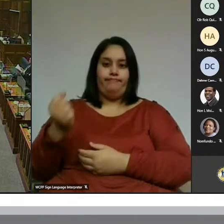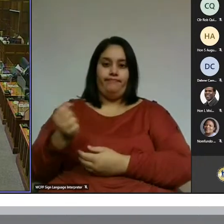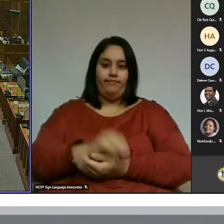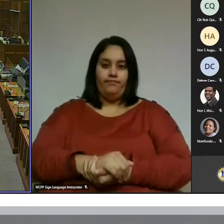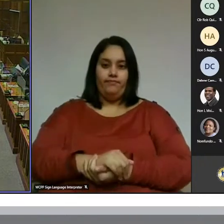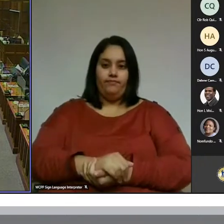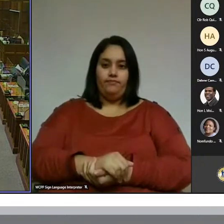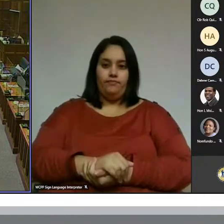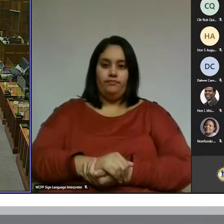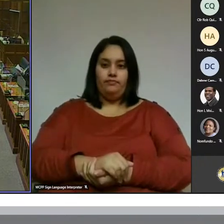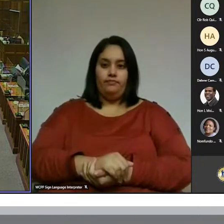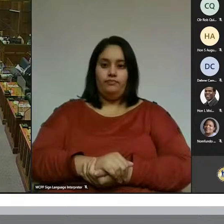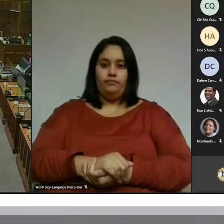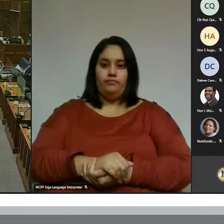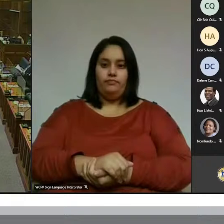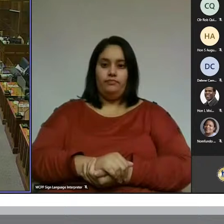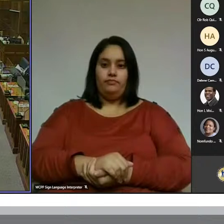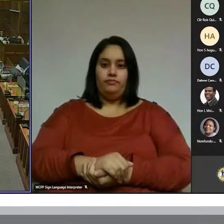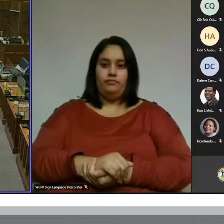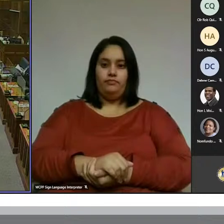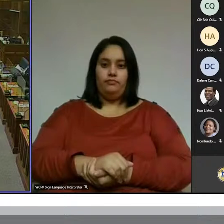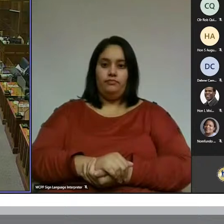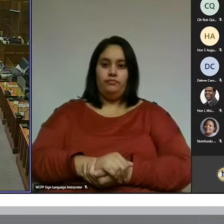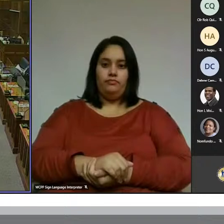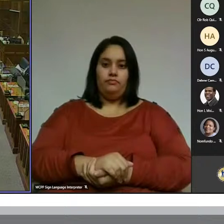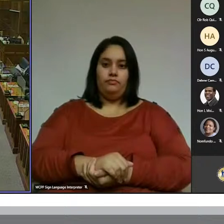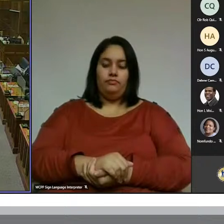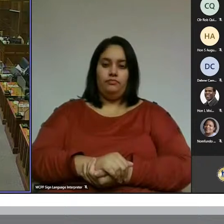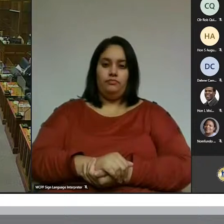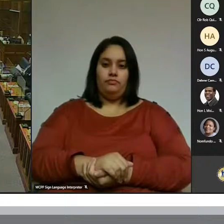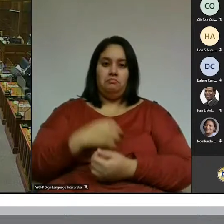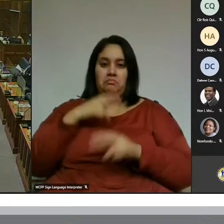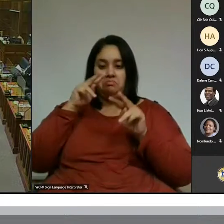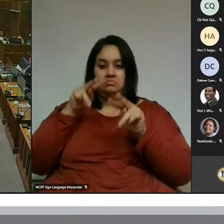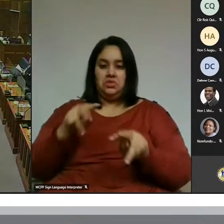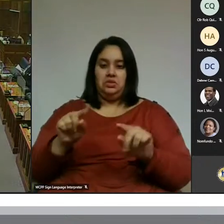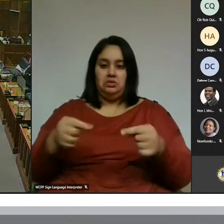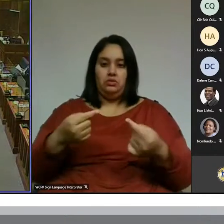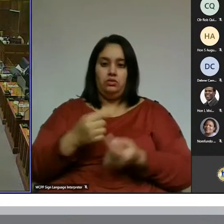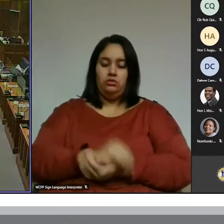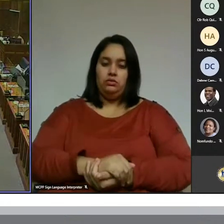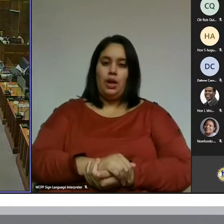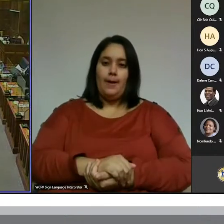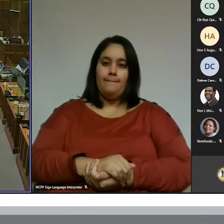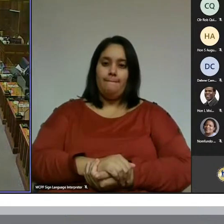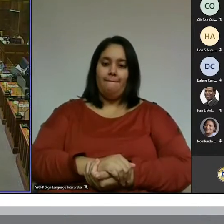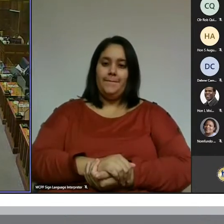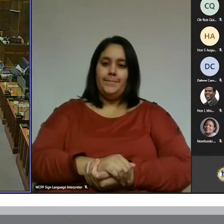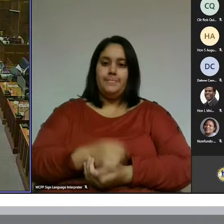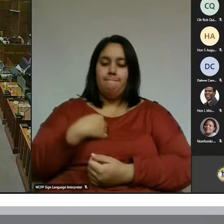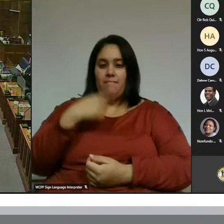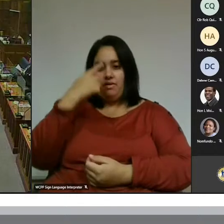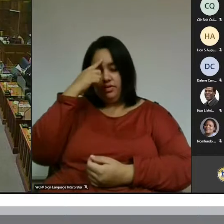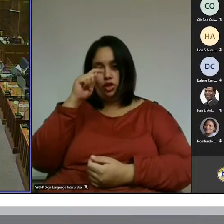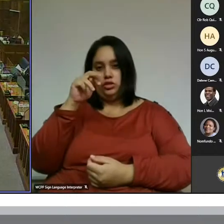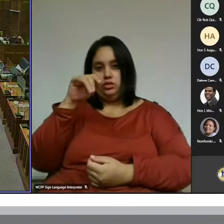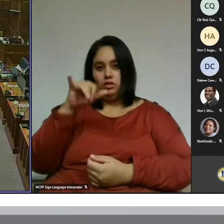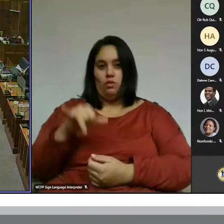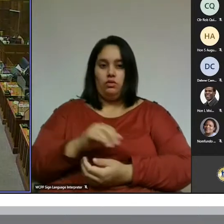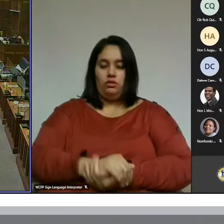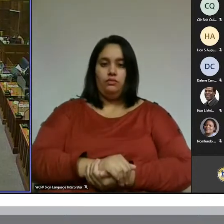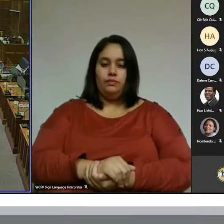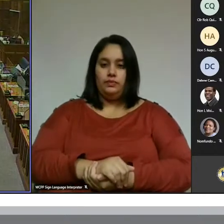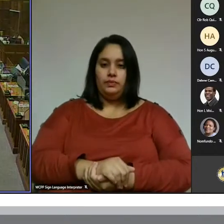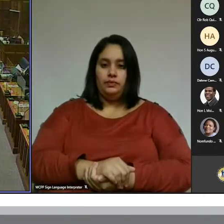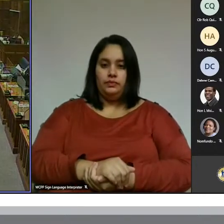We can maybe see. I can't follow on my screen. It looks like Tony's hand. You could. Yeah.